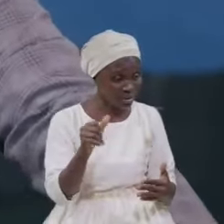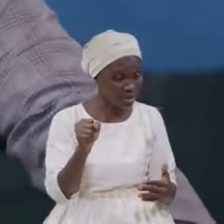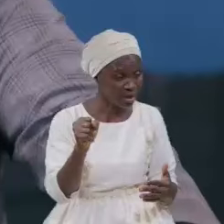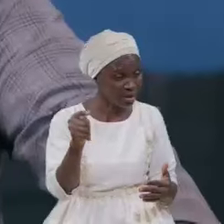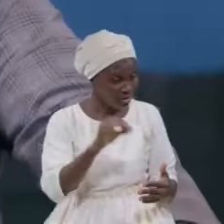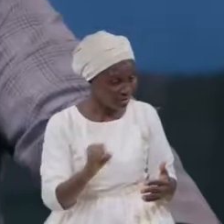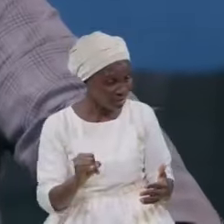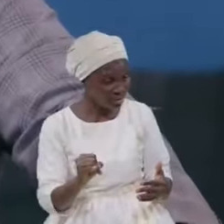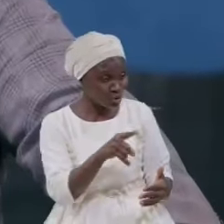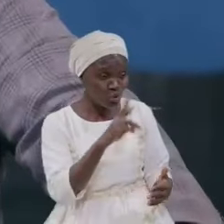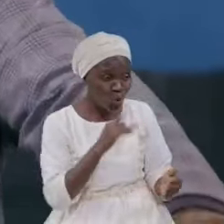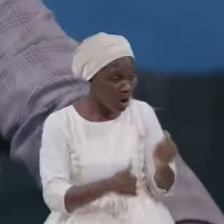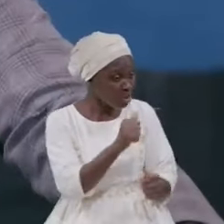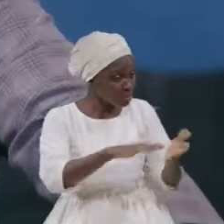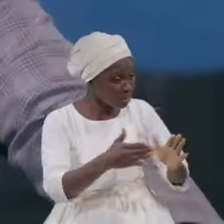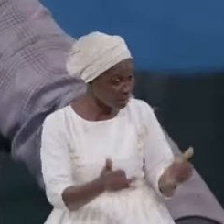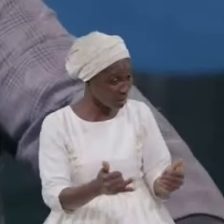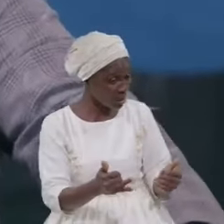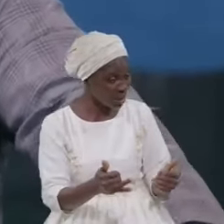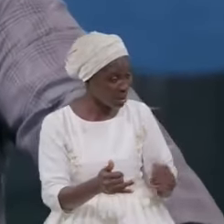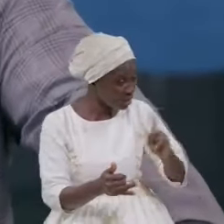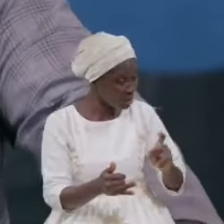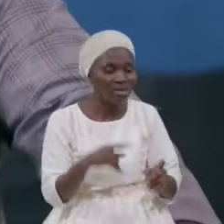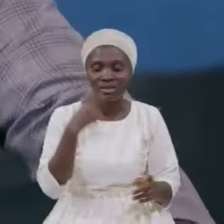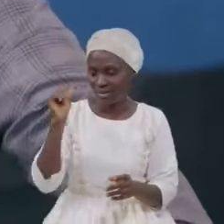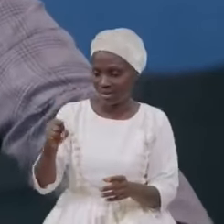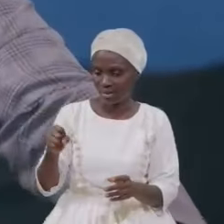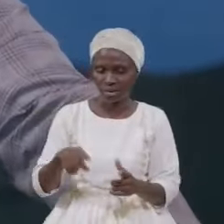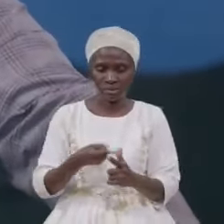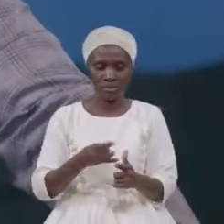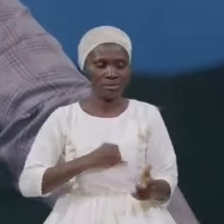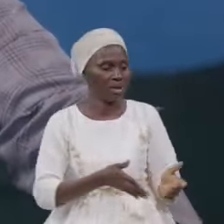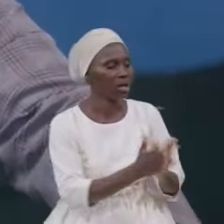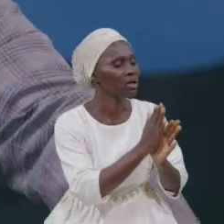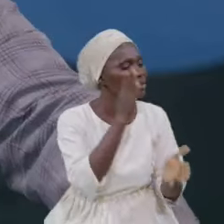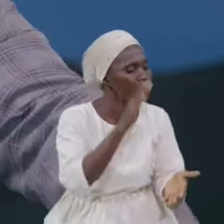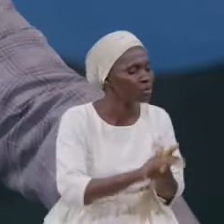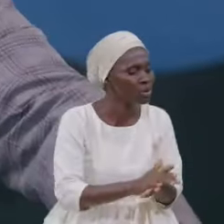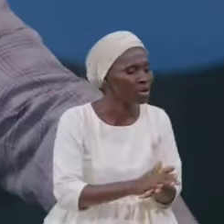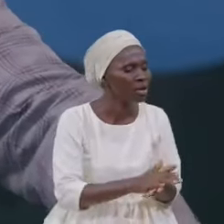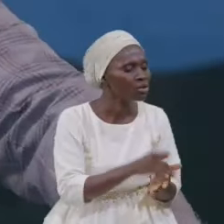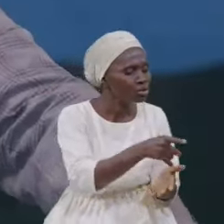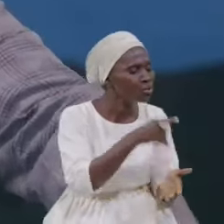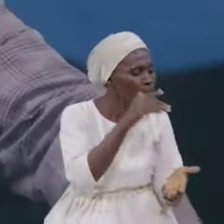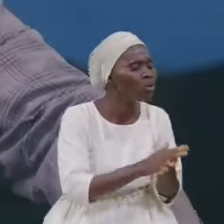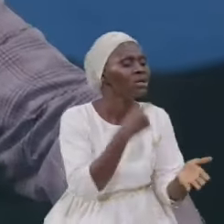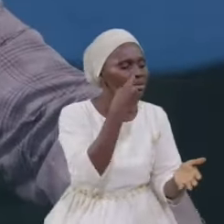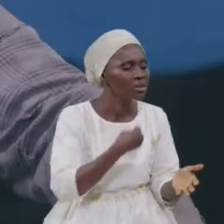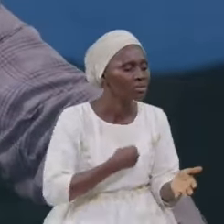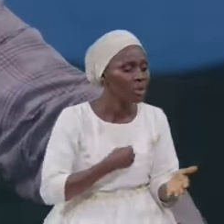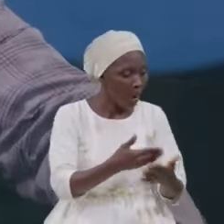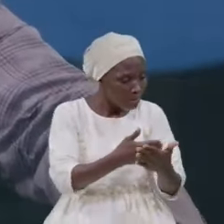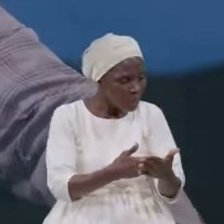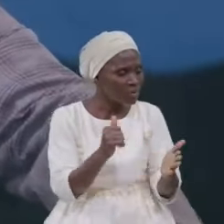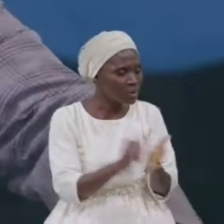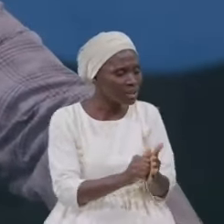wife, I said, wife, tell me, before the fasting, were you both